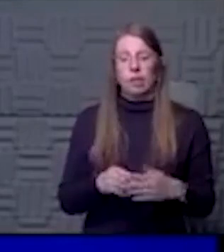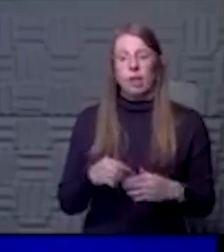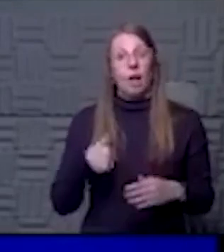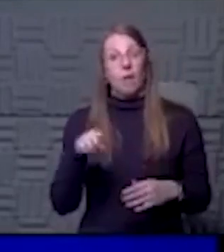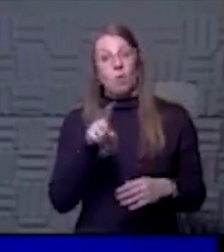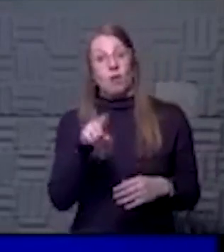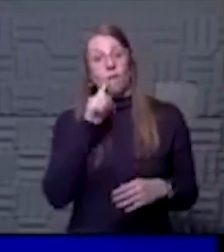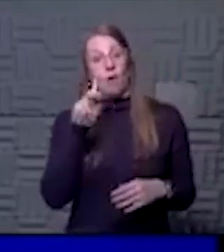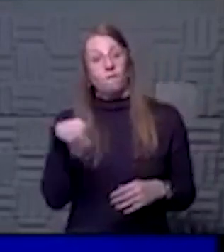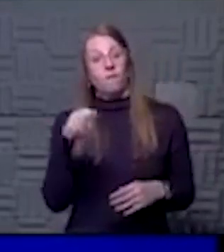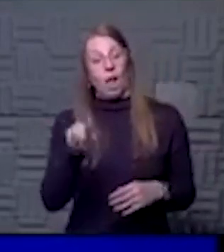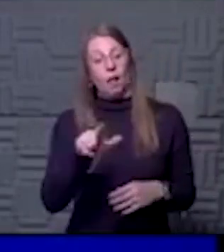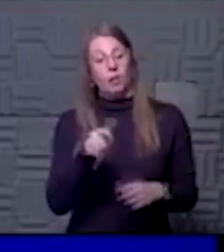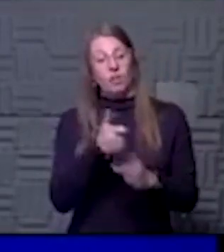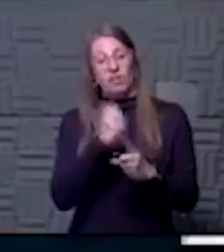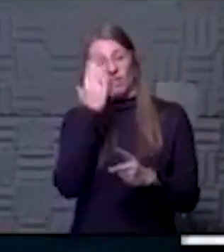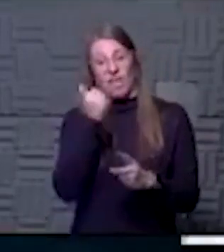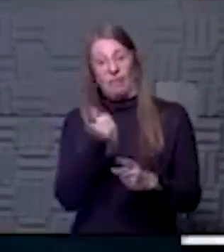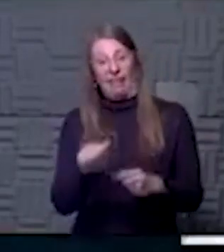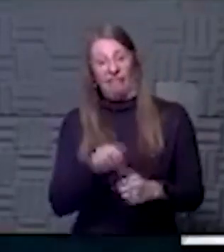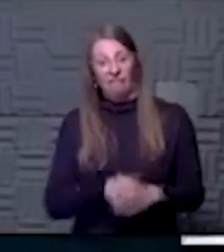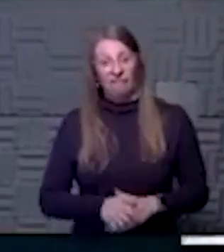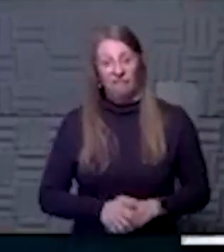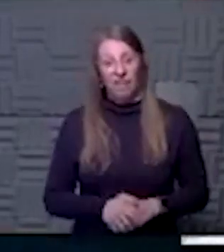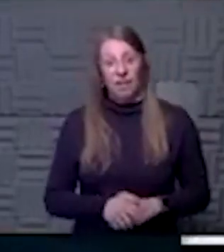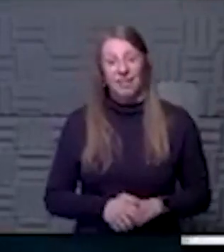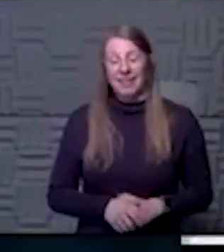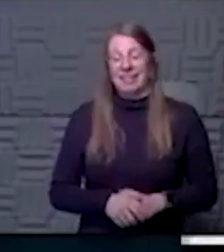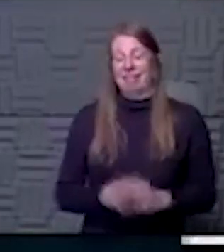got a question for Phil. Phil, are you getting any sleep?